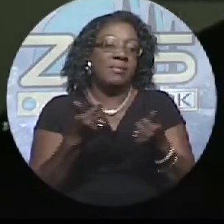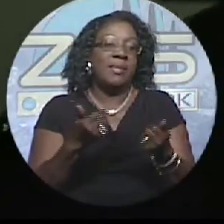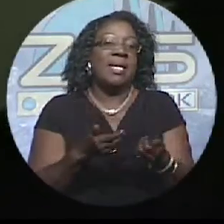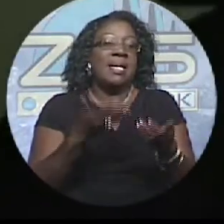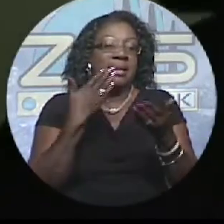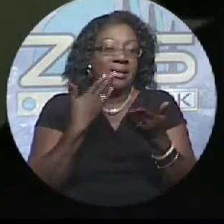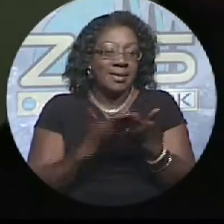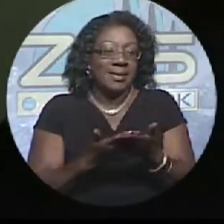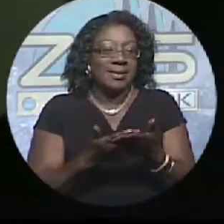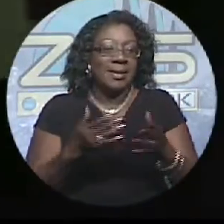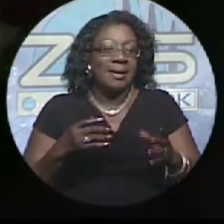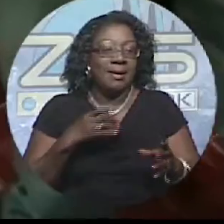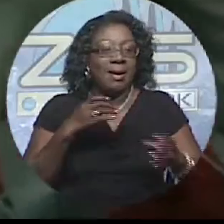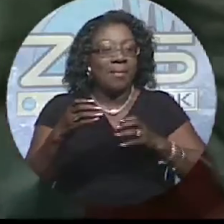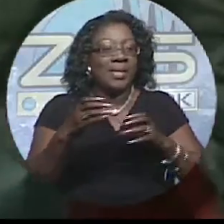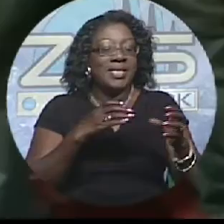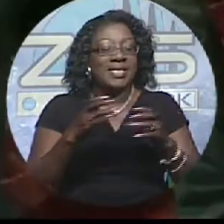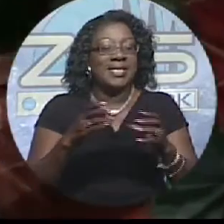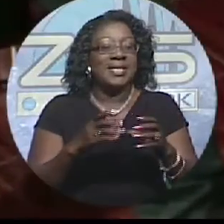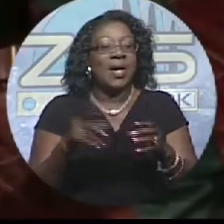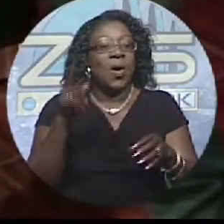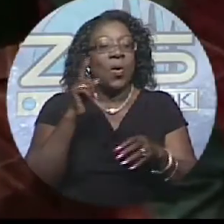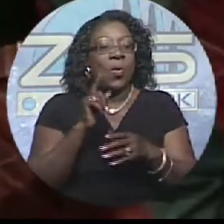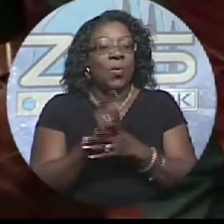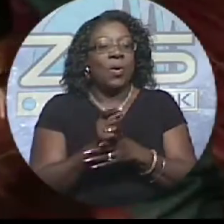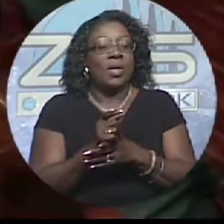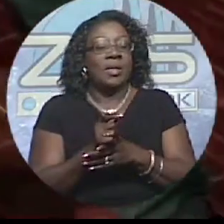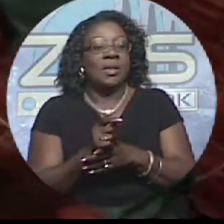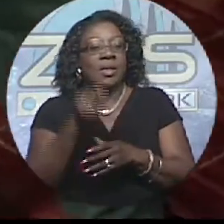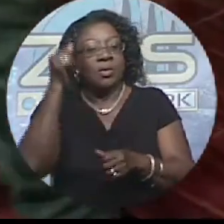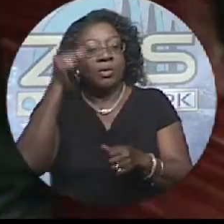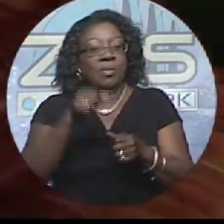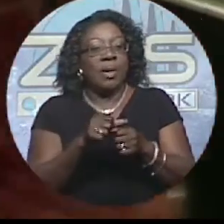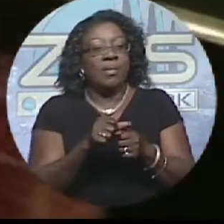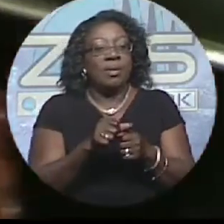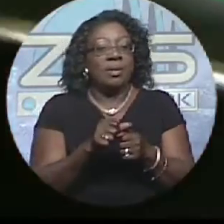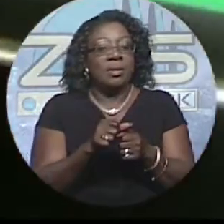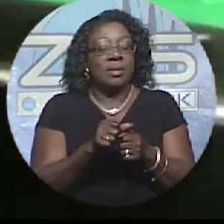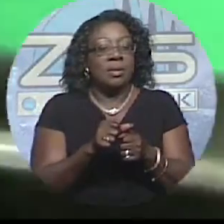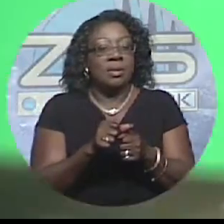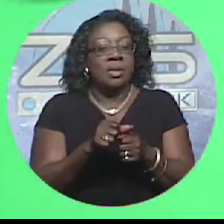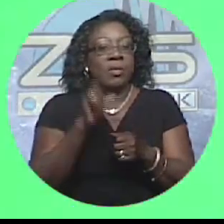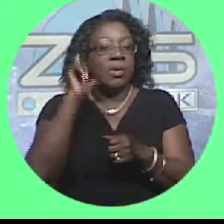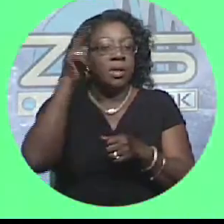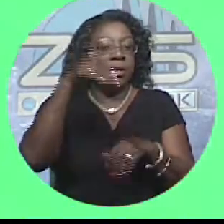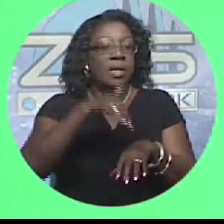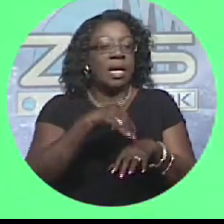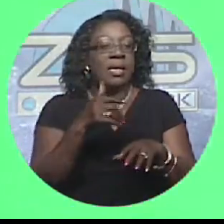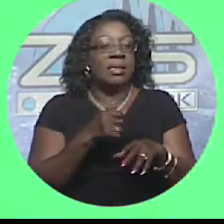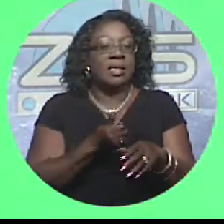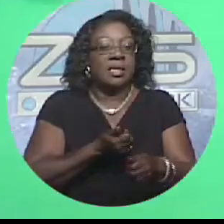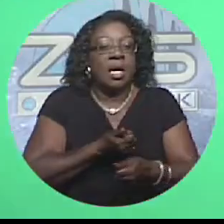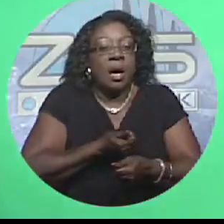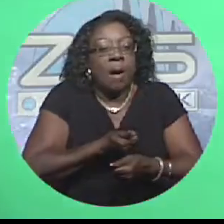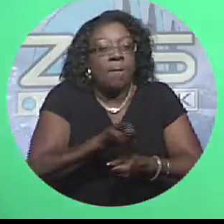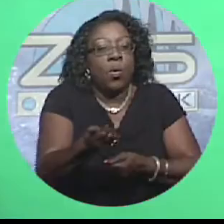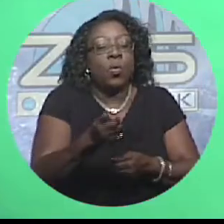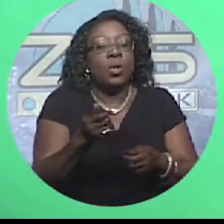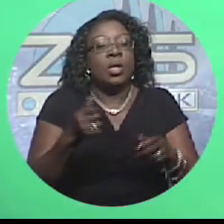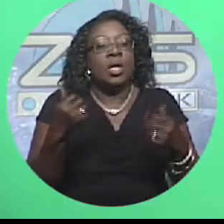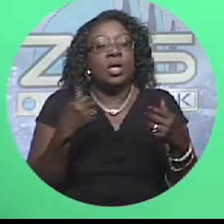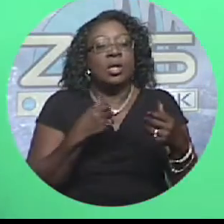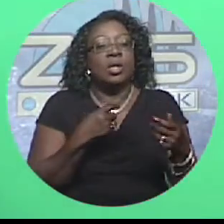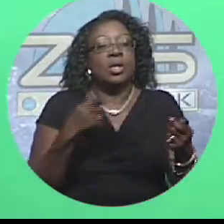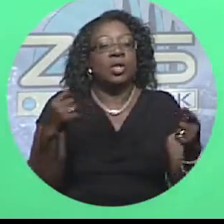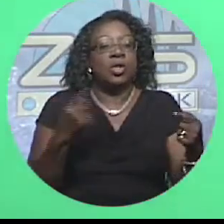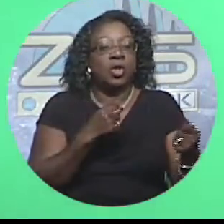competition. It was one to be remembered. When you look at this pool tournament, you believe you guys need to have